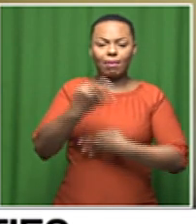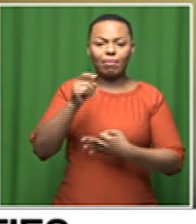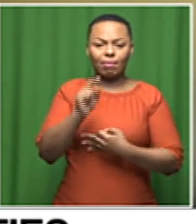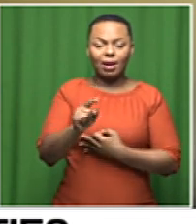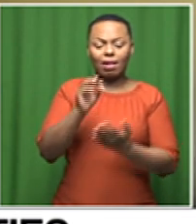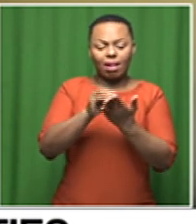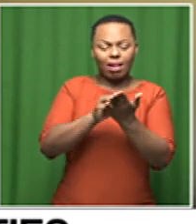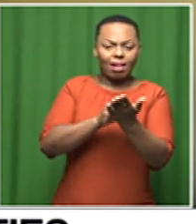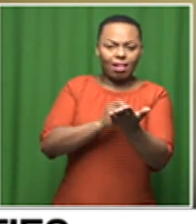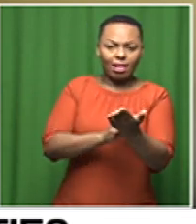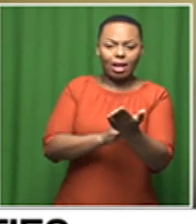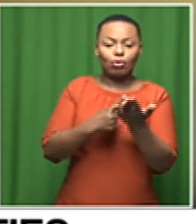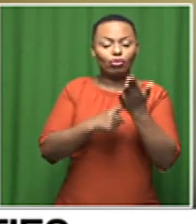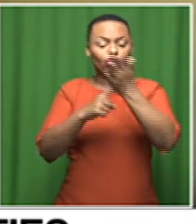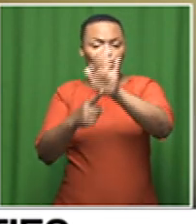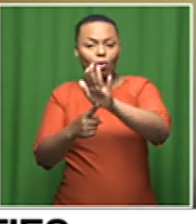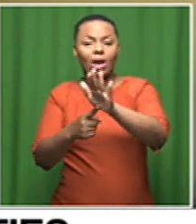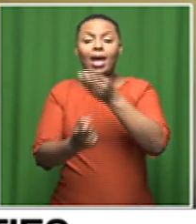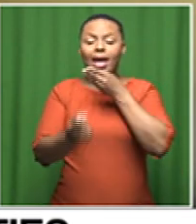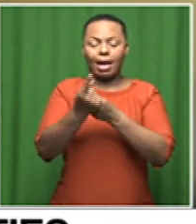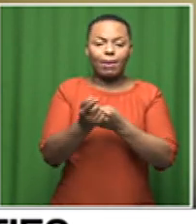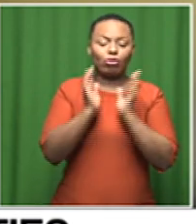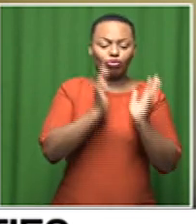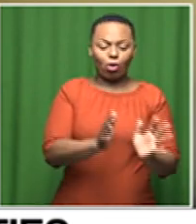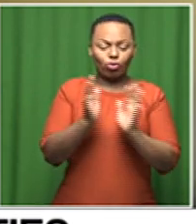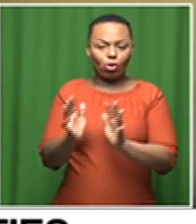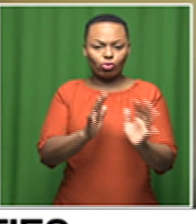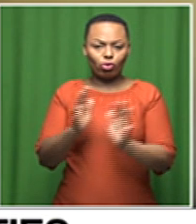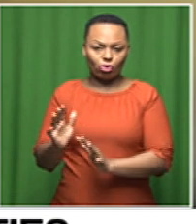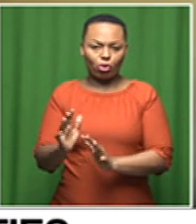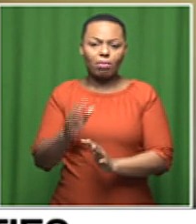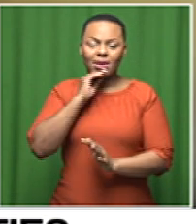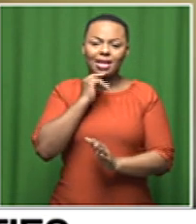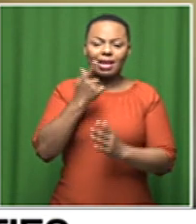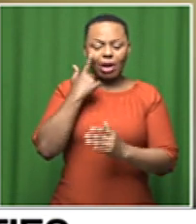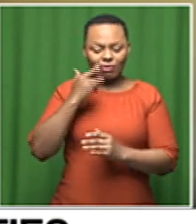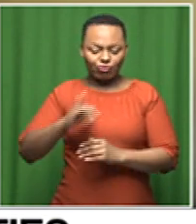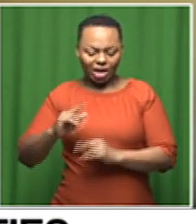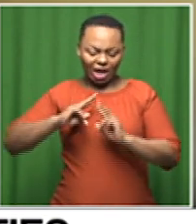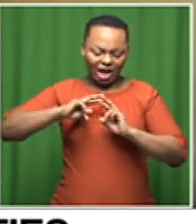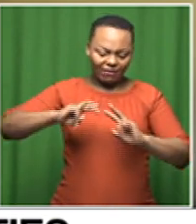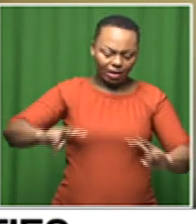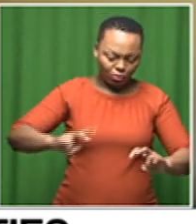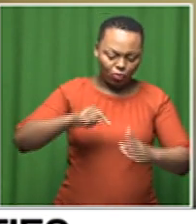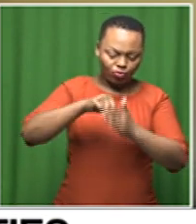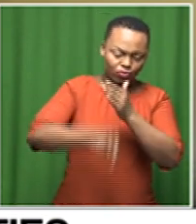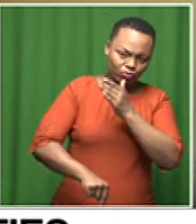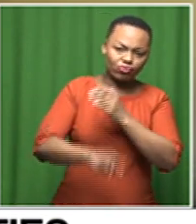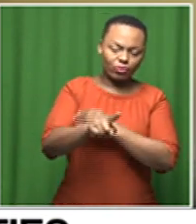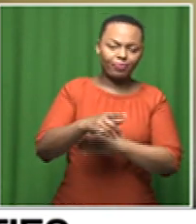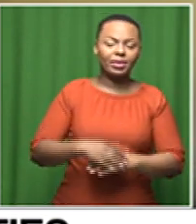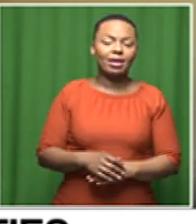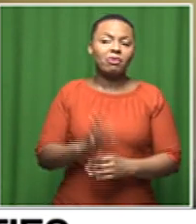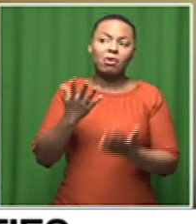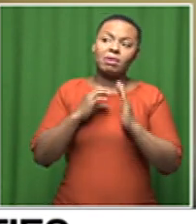there's documentation that shows that this happened, and these are the sequelae or the consequences of that, especially if there's, for instance, a